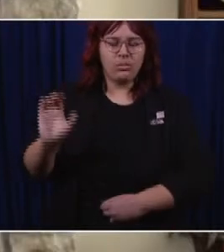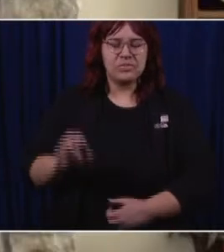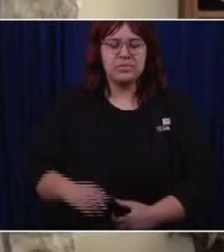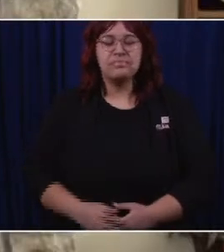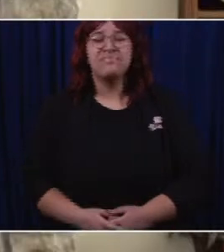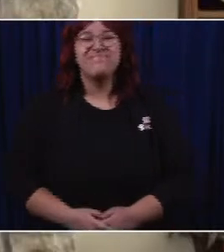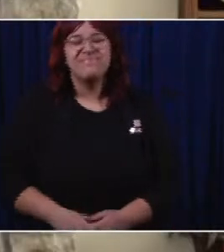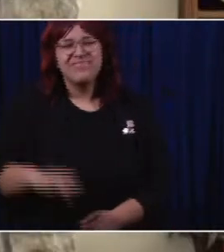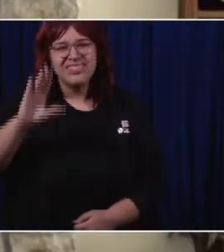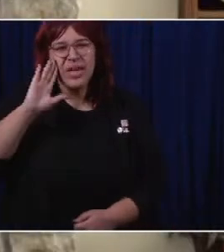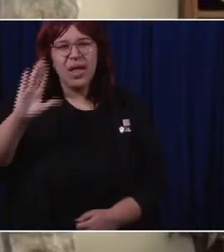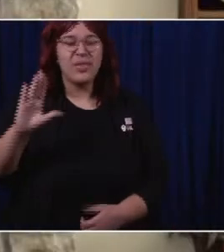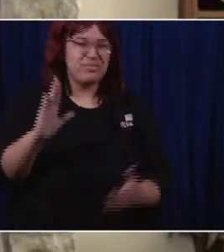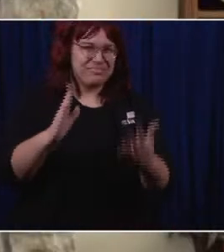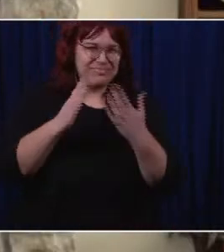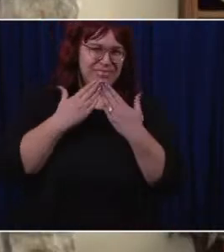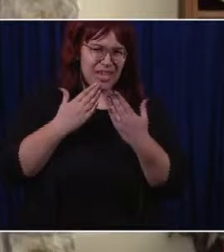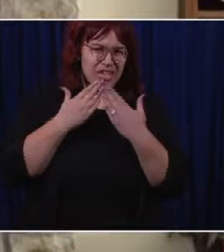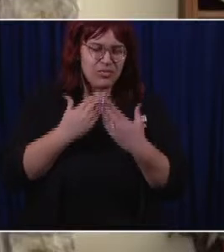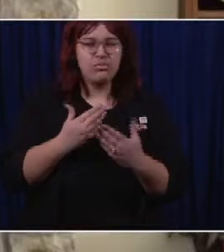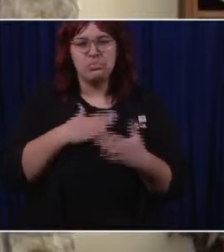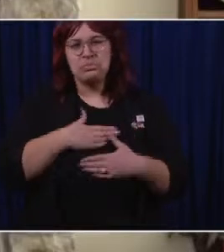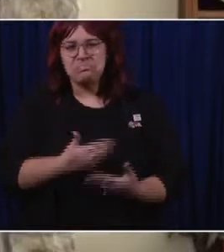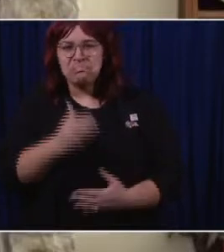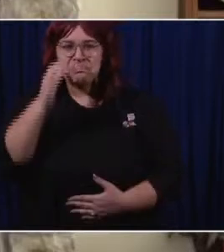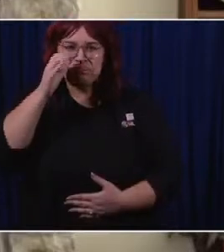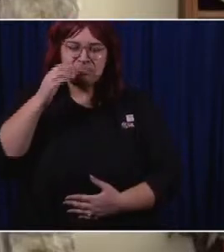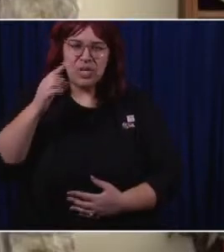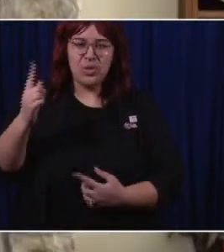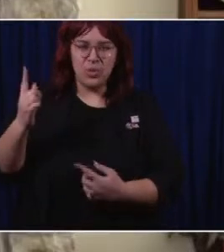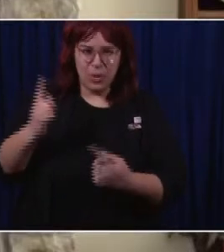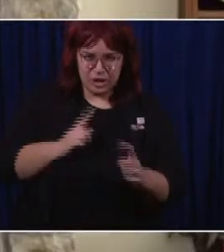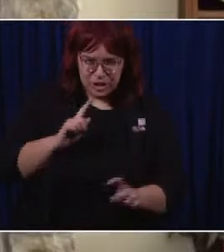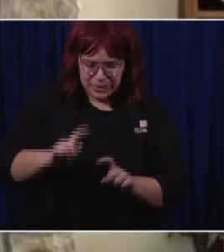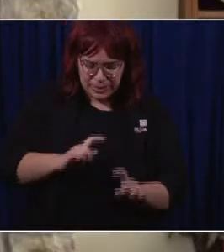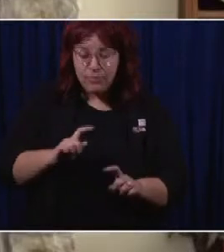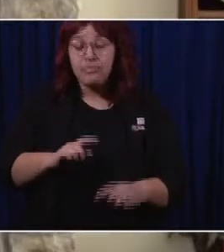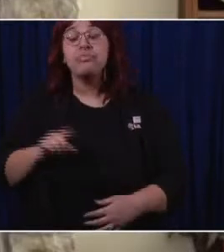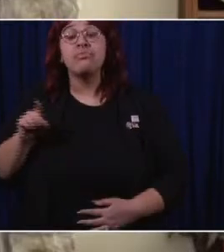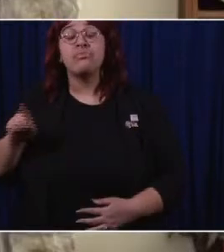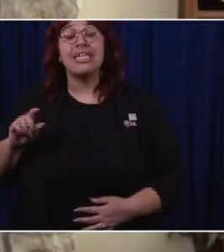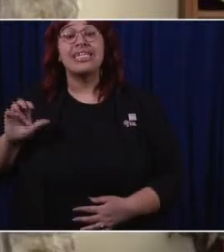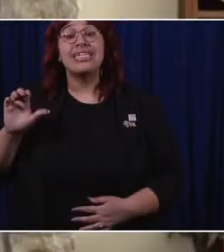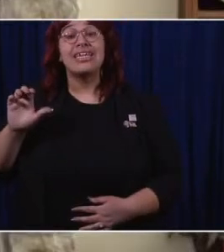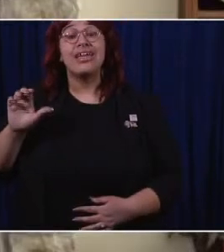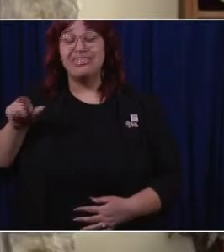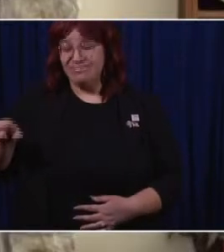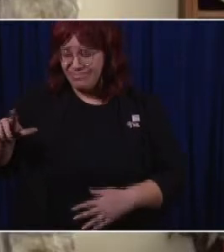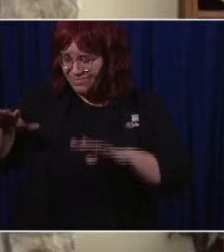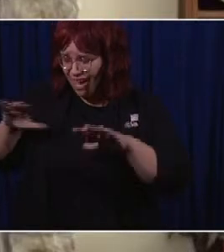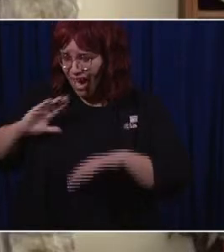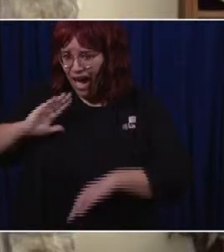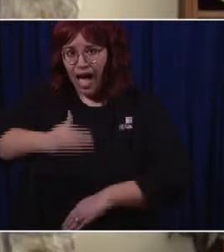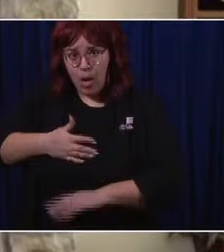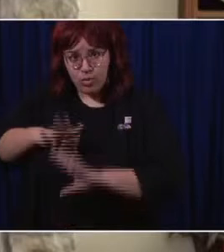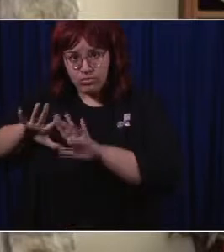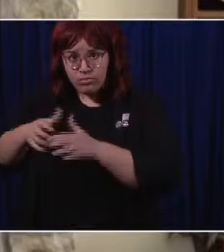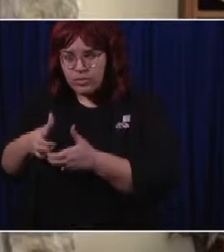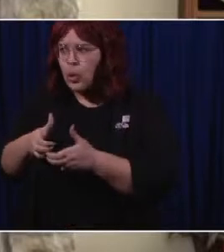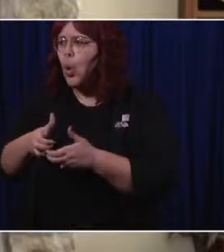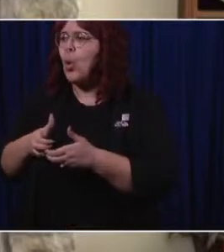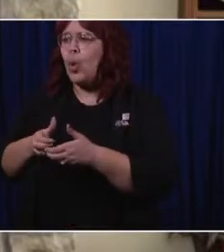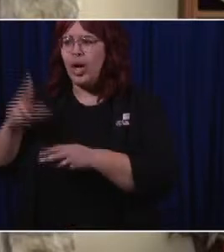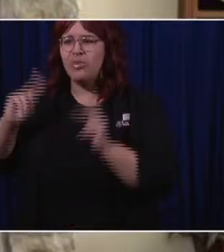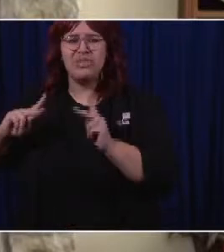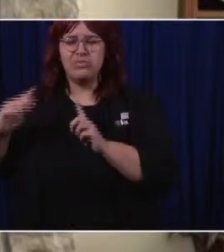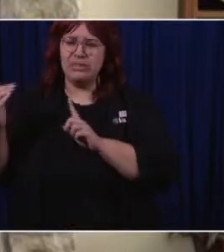at NBC4 have received really an overwhelming amount of messages from people who can't get an appointment to get the vaccine, or they're being told that they can't